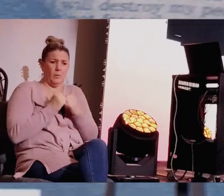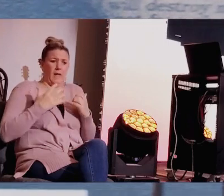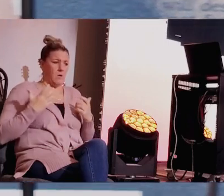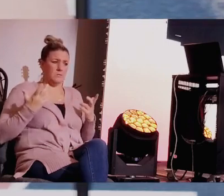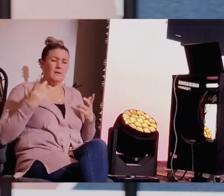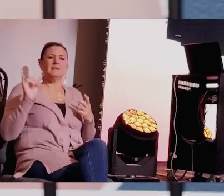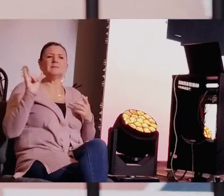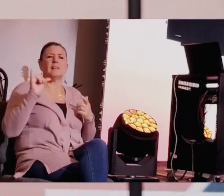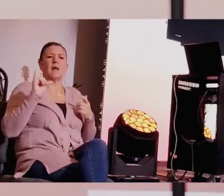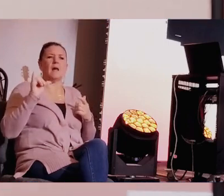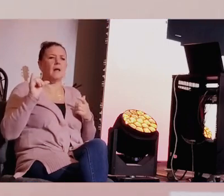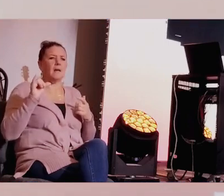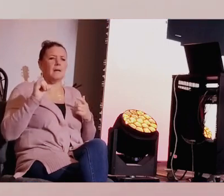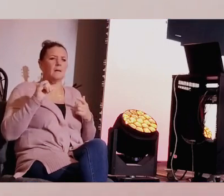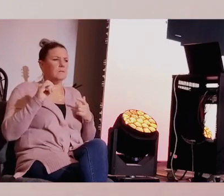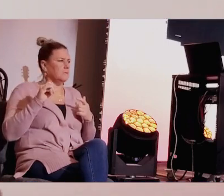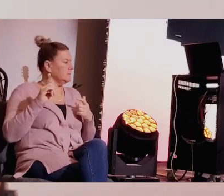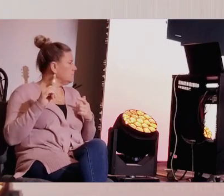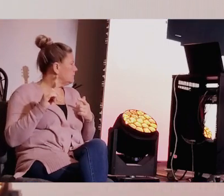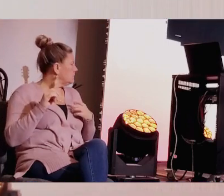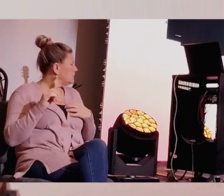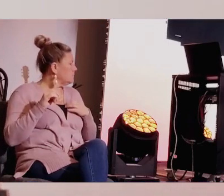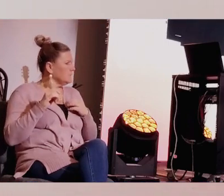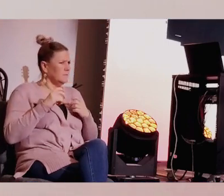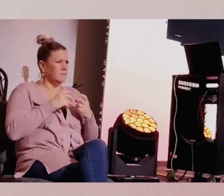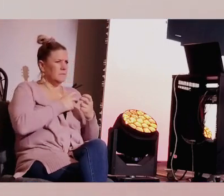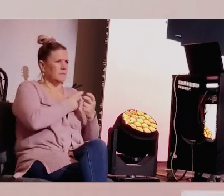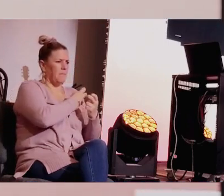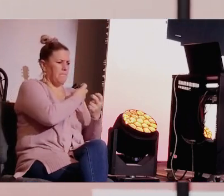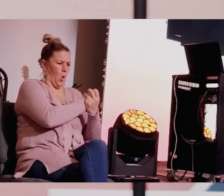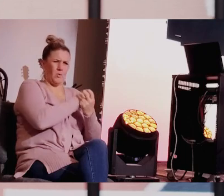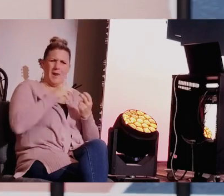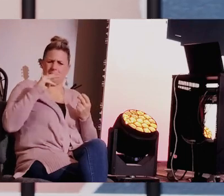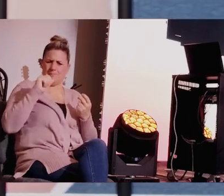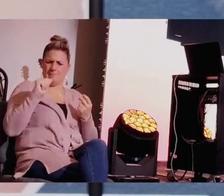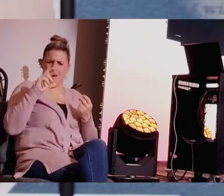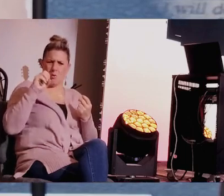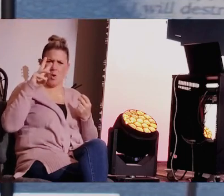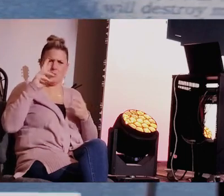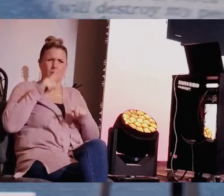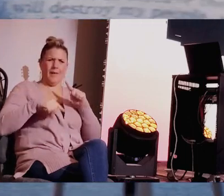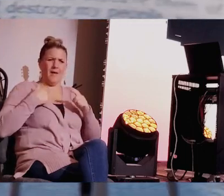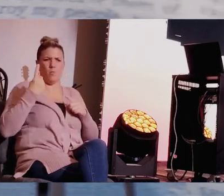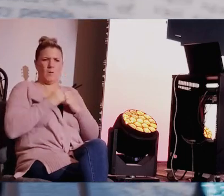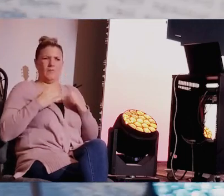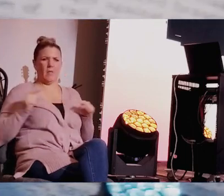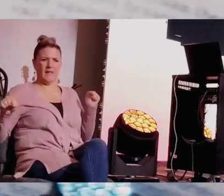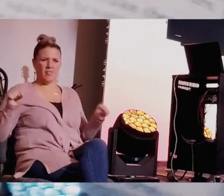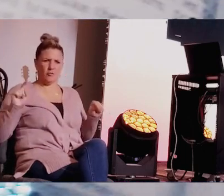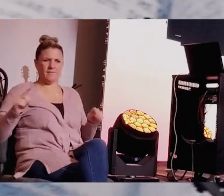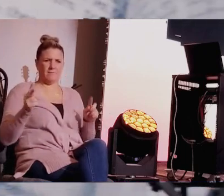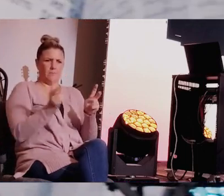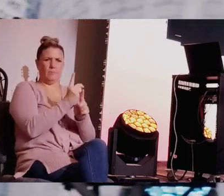taking away bone and marrow. You can't do it. It dies. So let me ask you today.